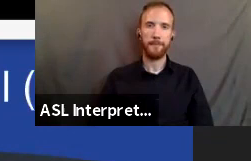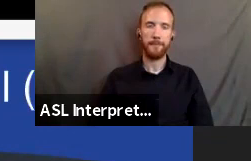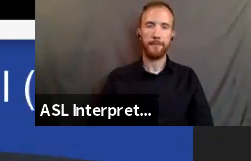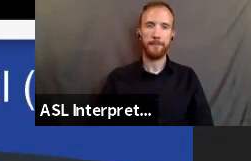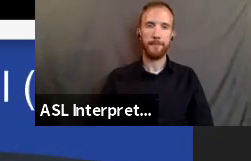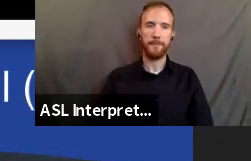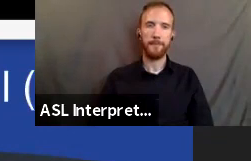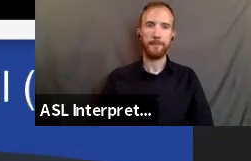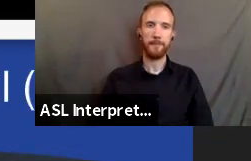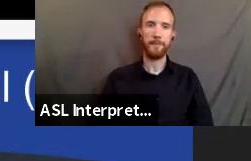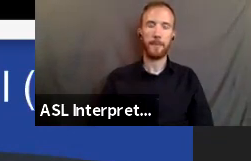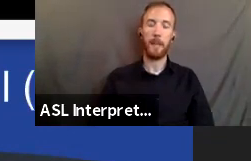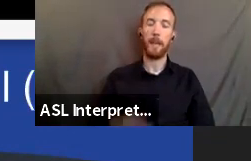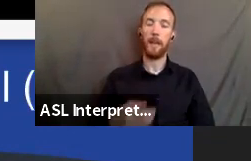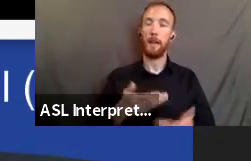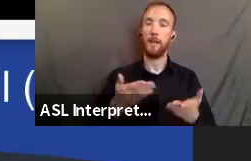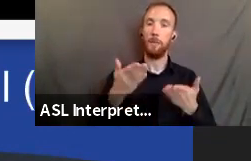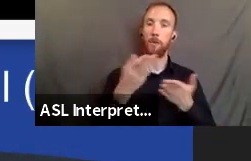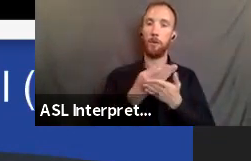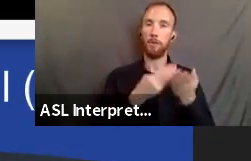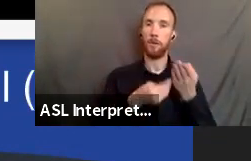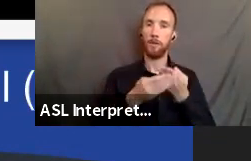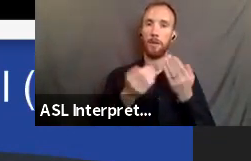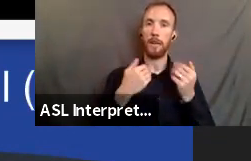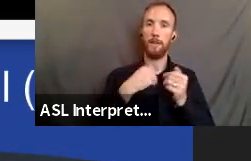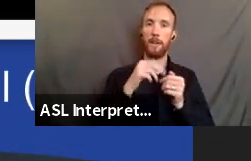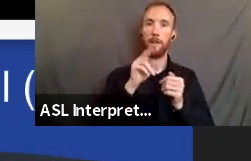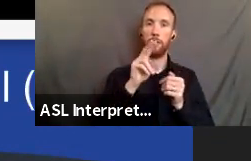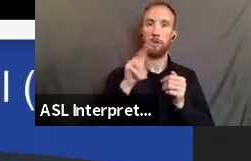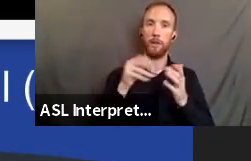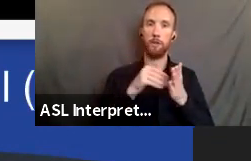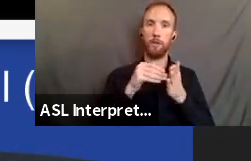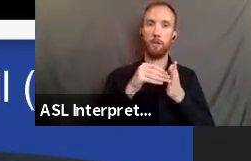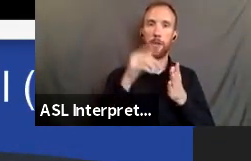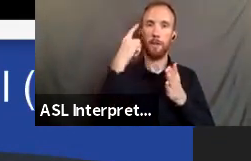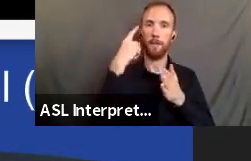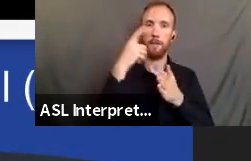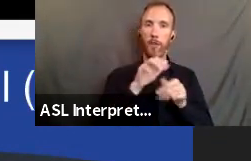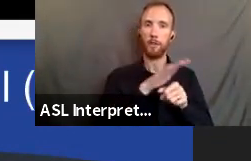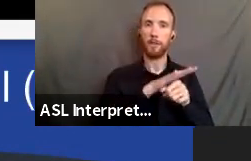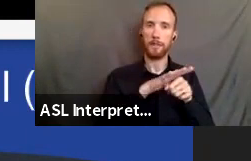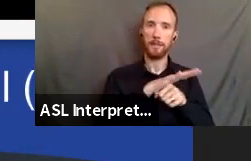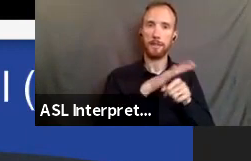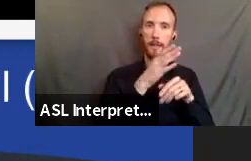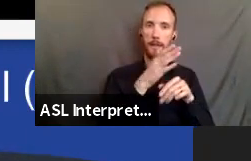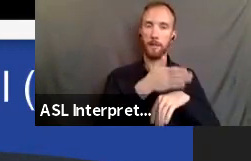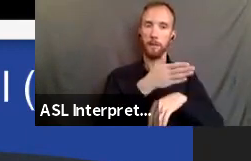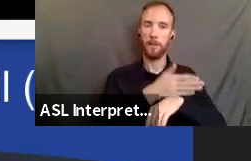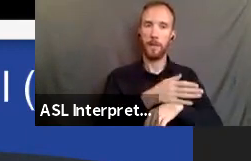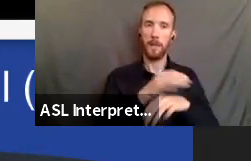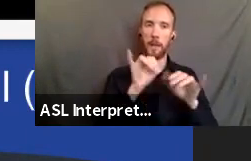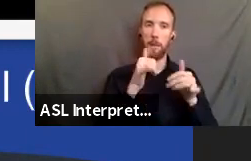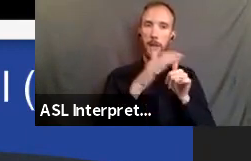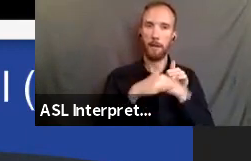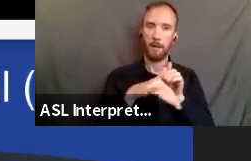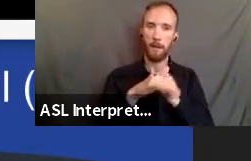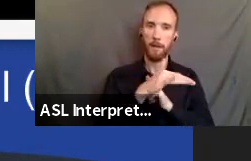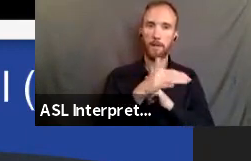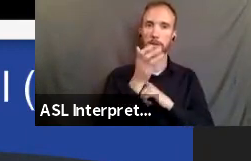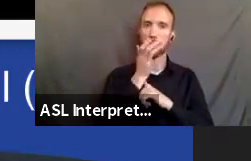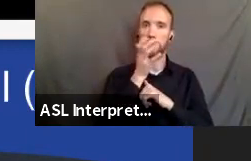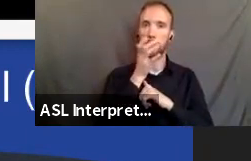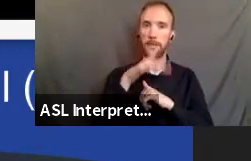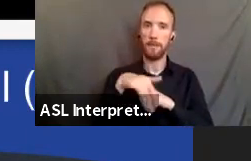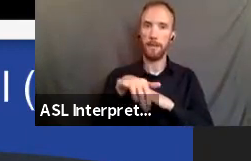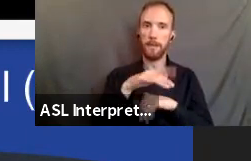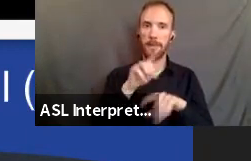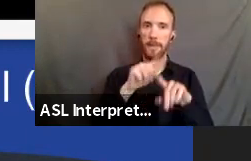in this proposed budget cps invests over 22 million in site improvements to develop new playgrounds play lots and turf fields at over 25 schools